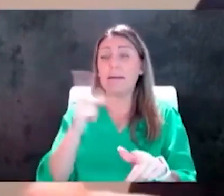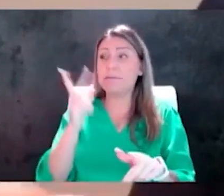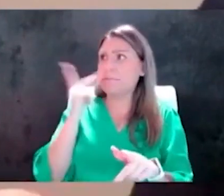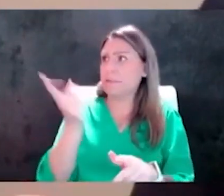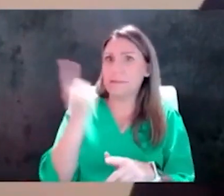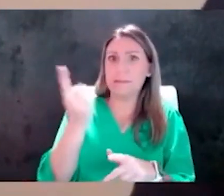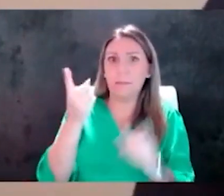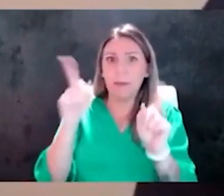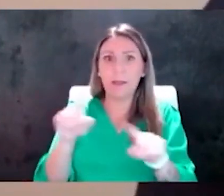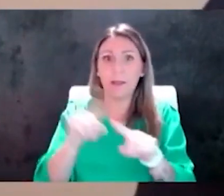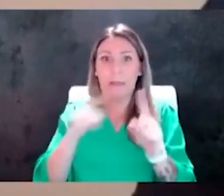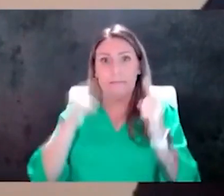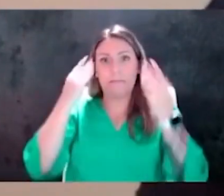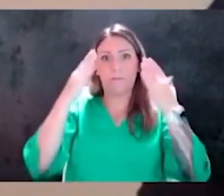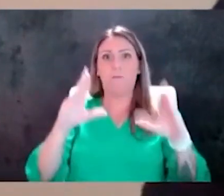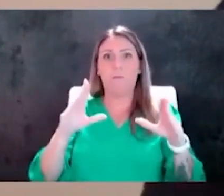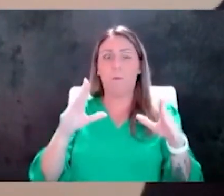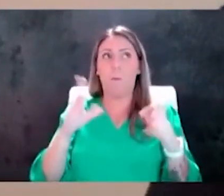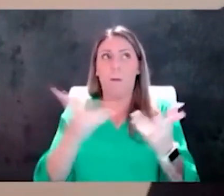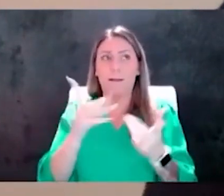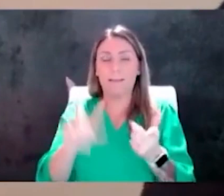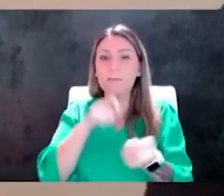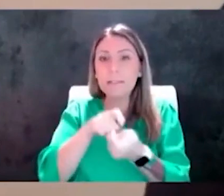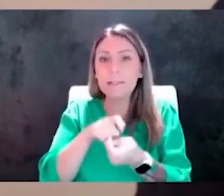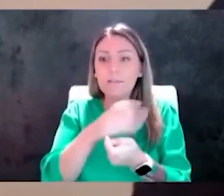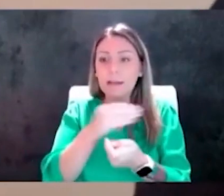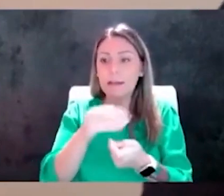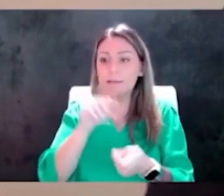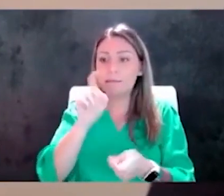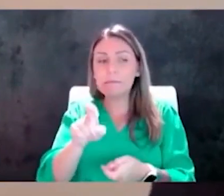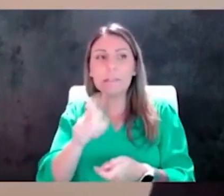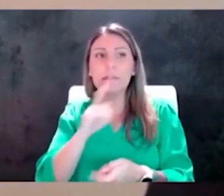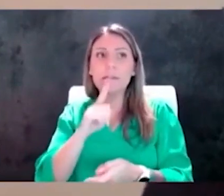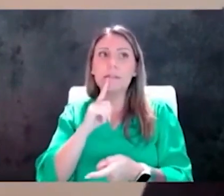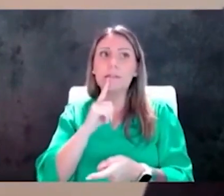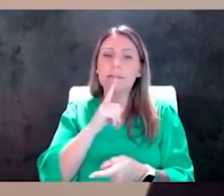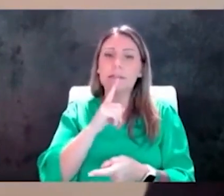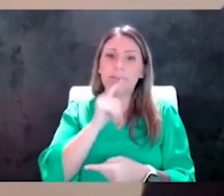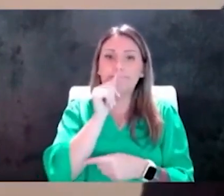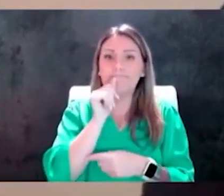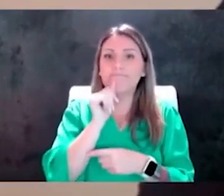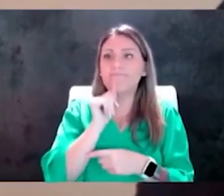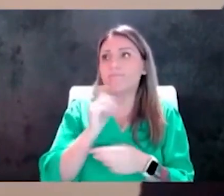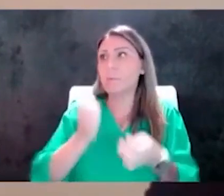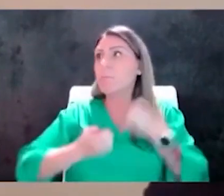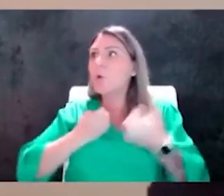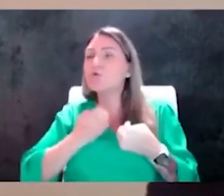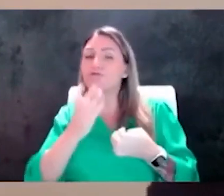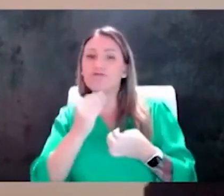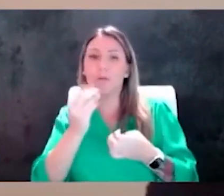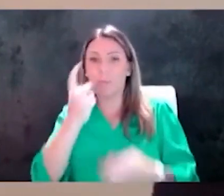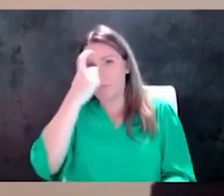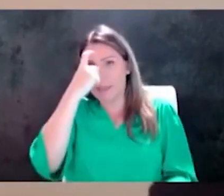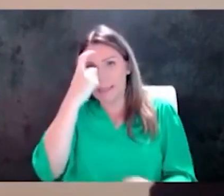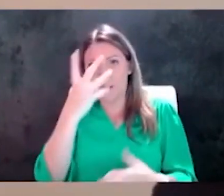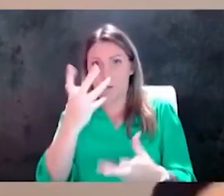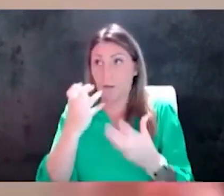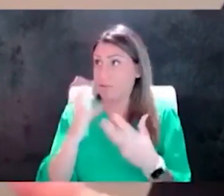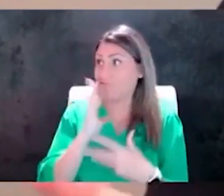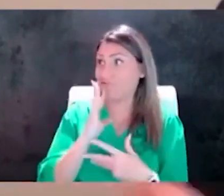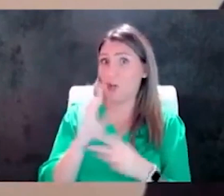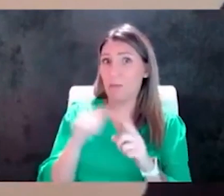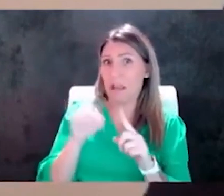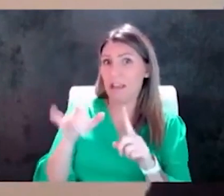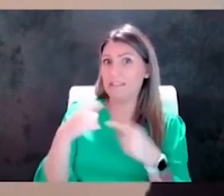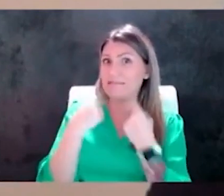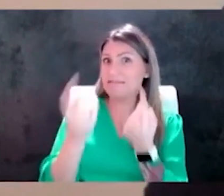and they don't know what it is. And then I have to deal with kind of the emotional and mental, do I want to talk about this right now or do I